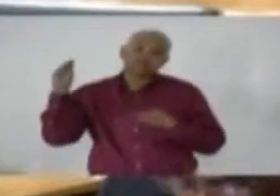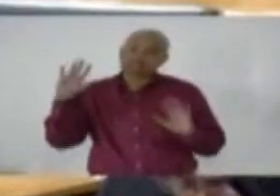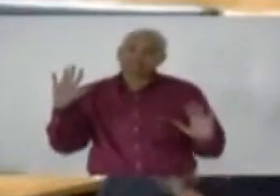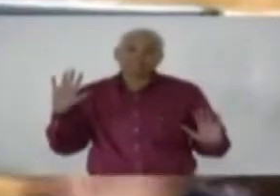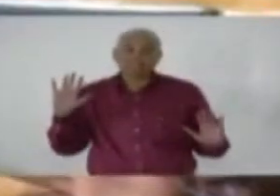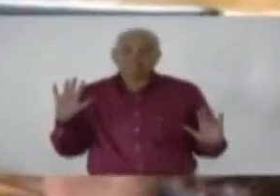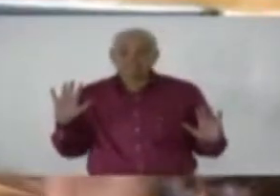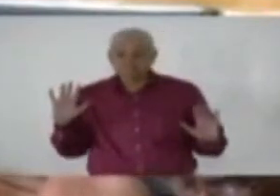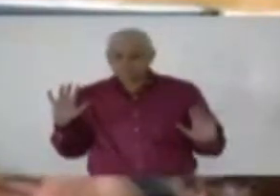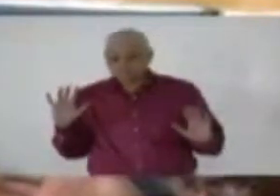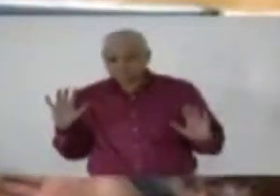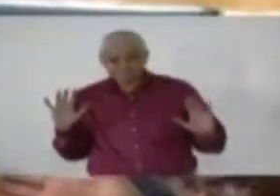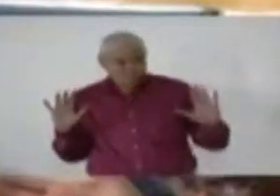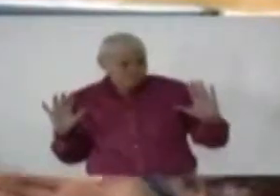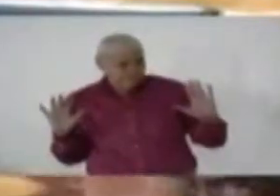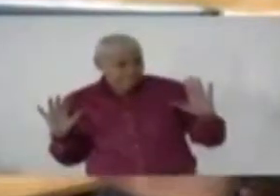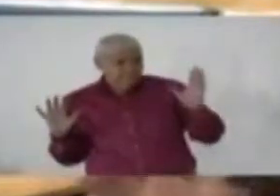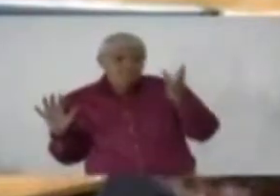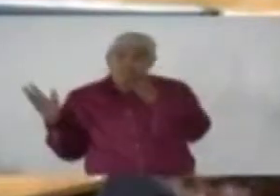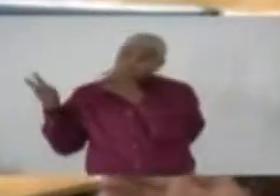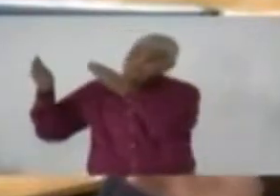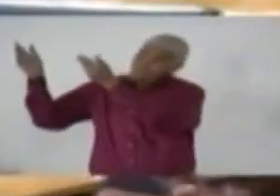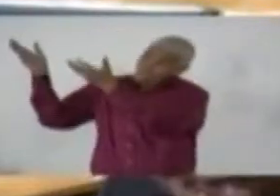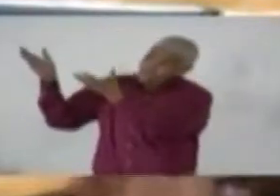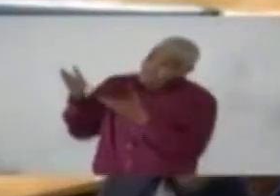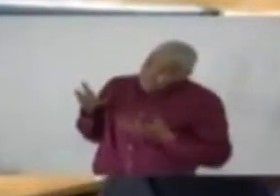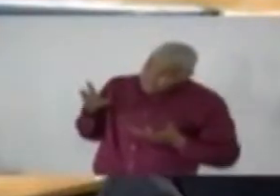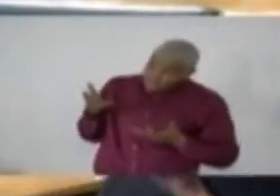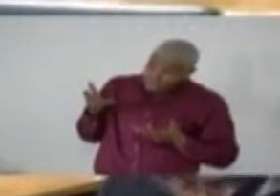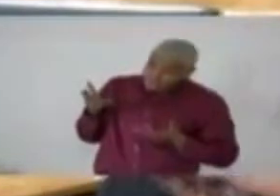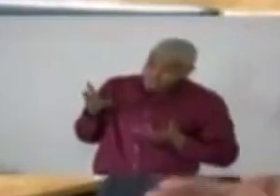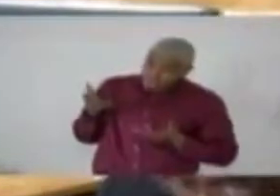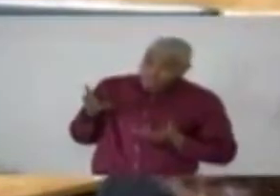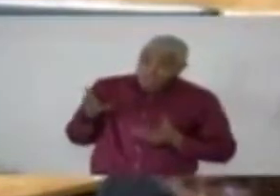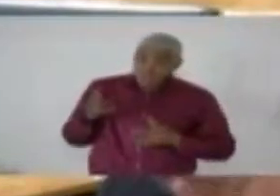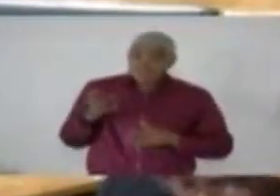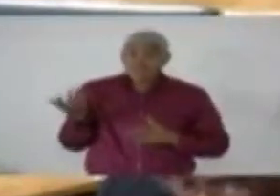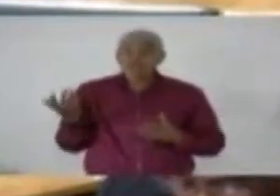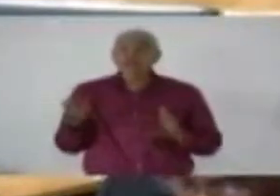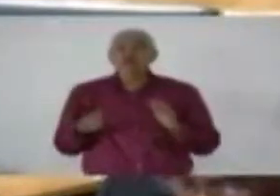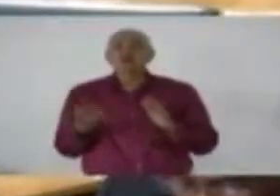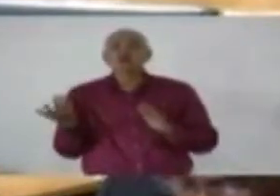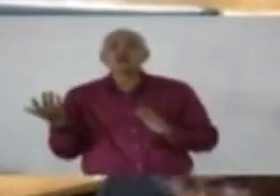The gap is $4.5 billion.